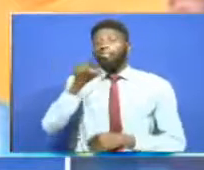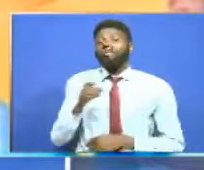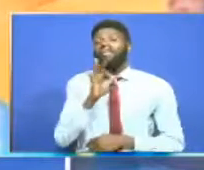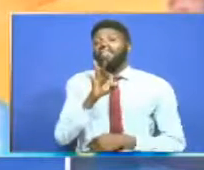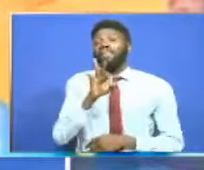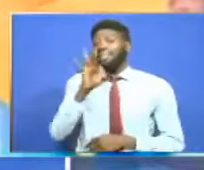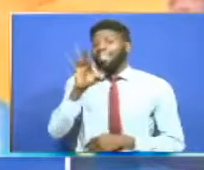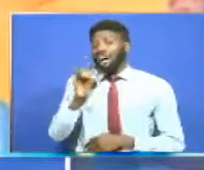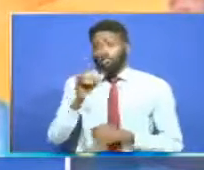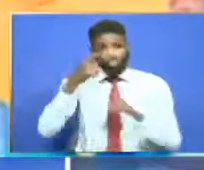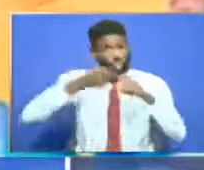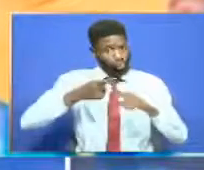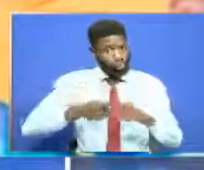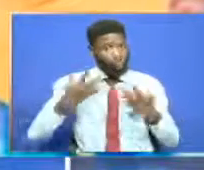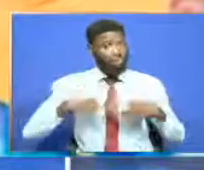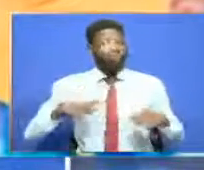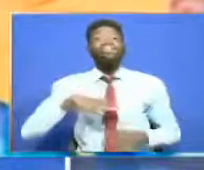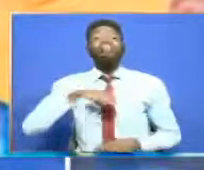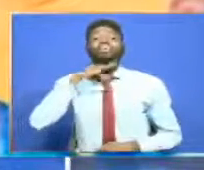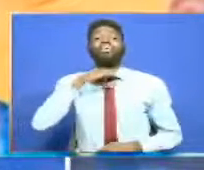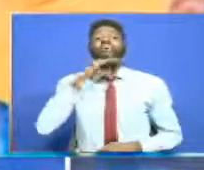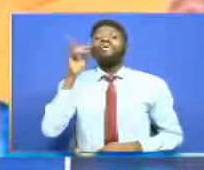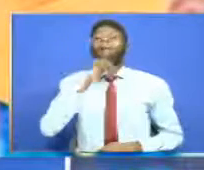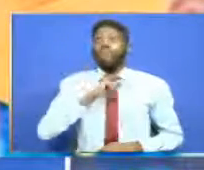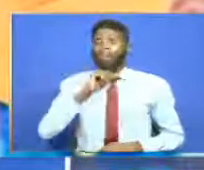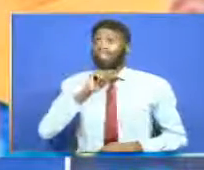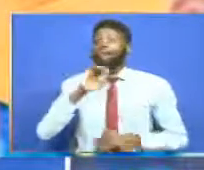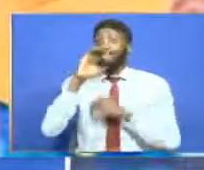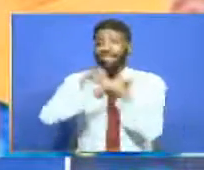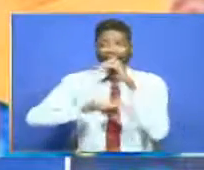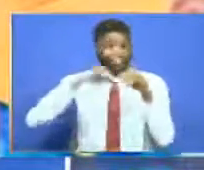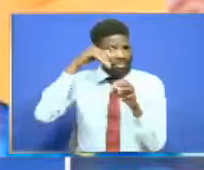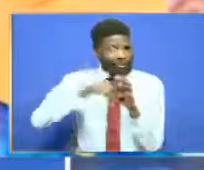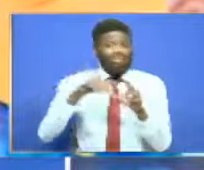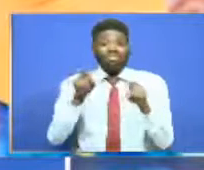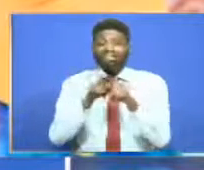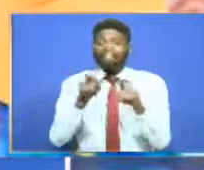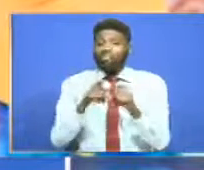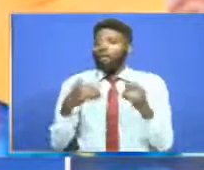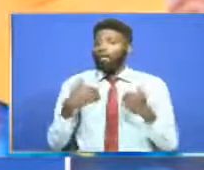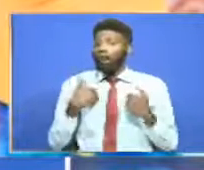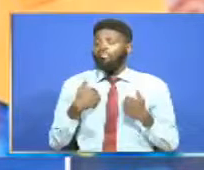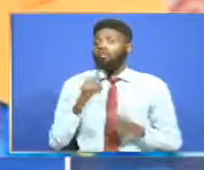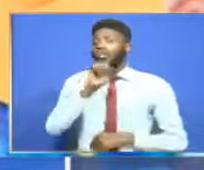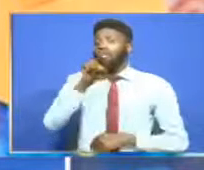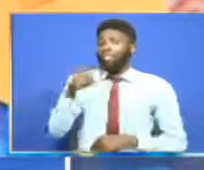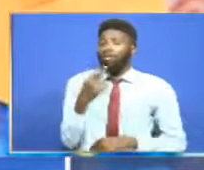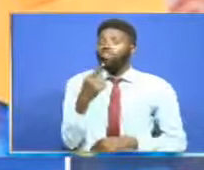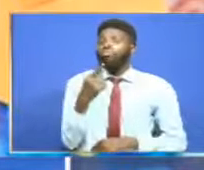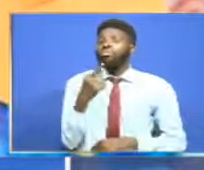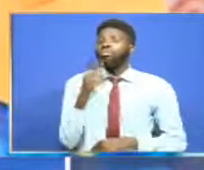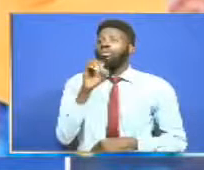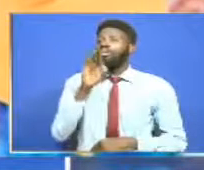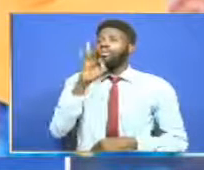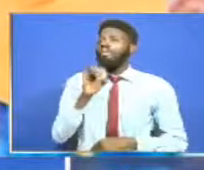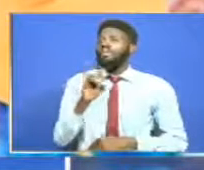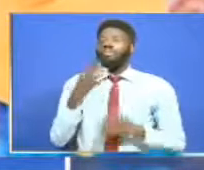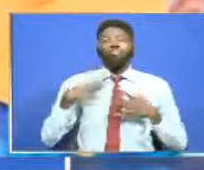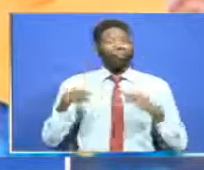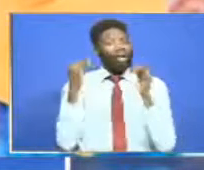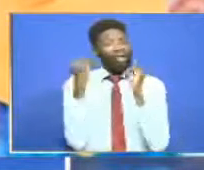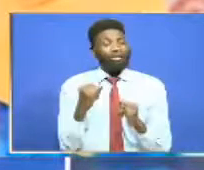2,330 the total number of fatalities in the country. The country also recorded 1,030 new infections